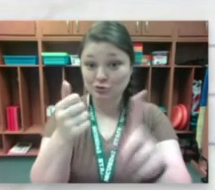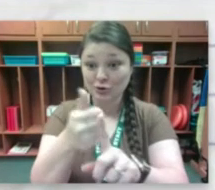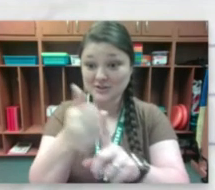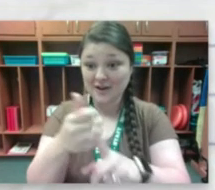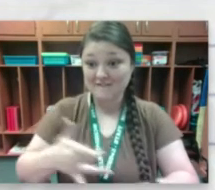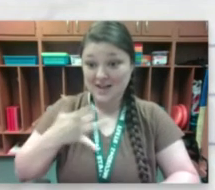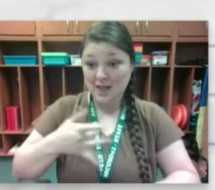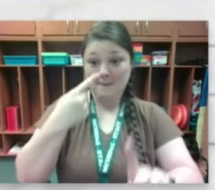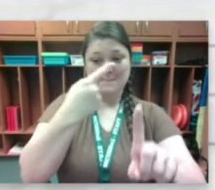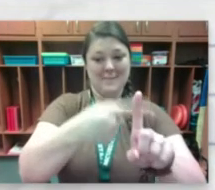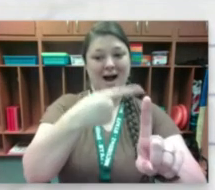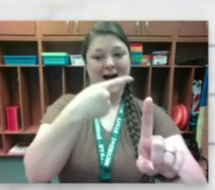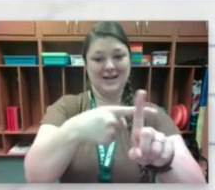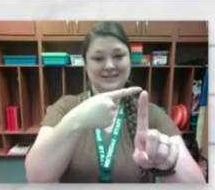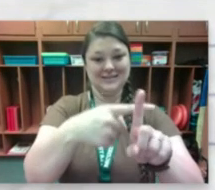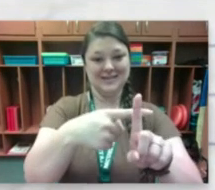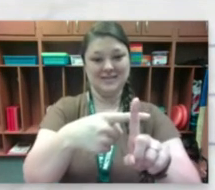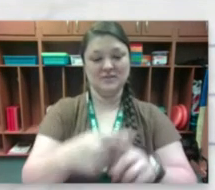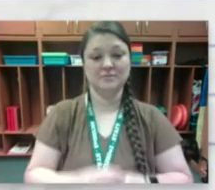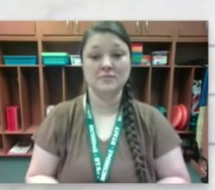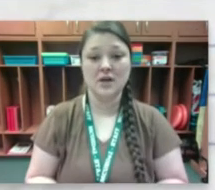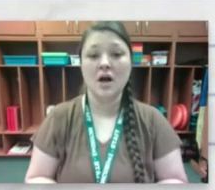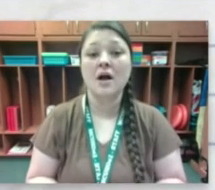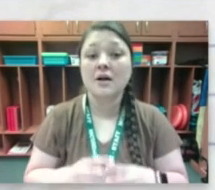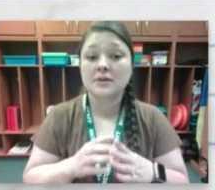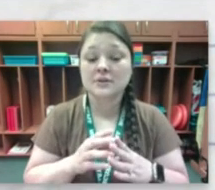Draw a picture of yourself feeling positive.